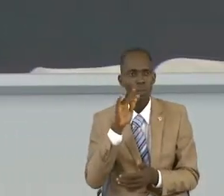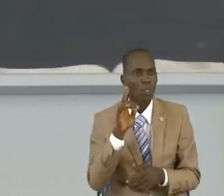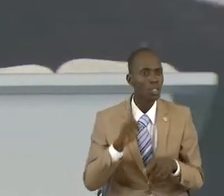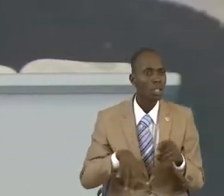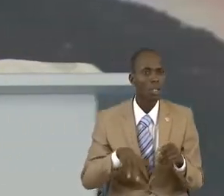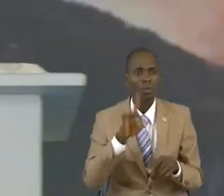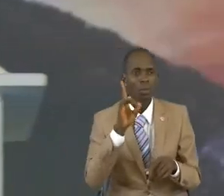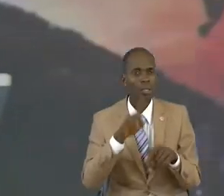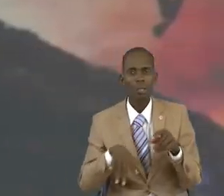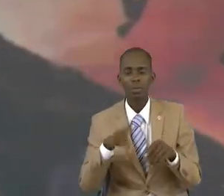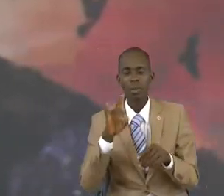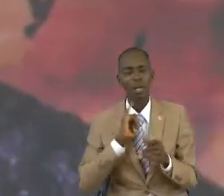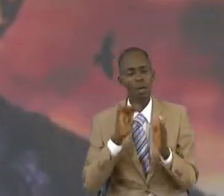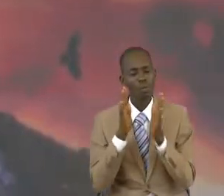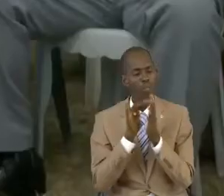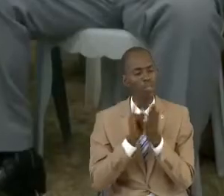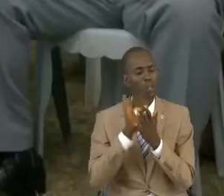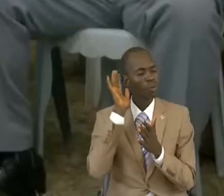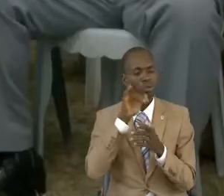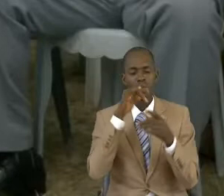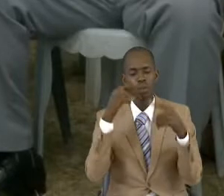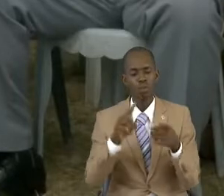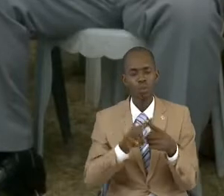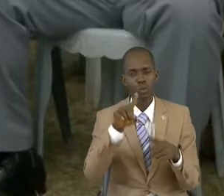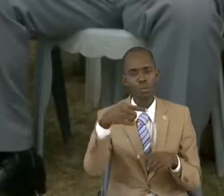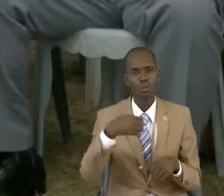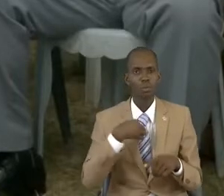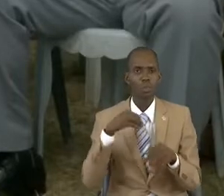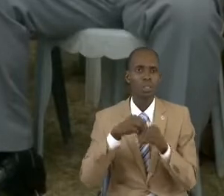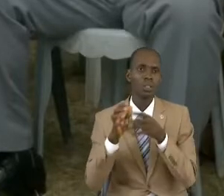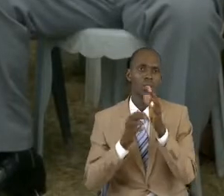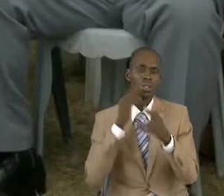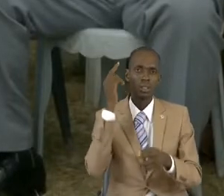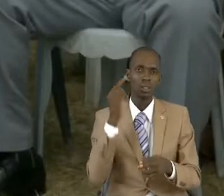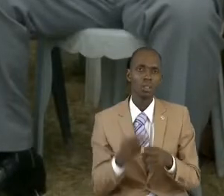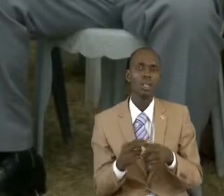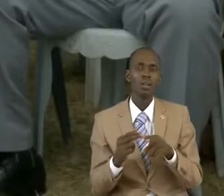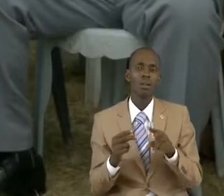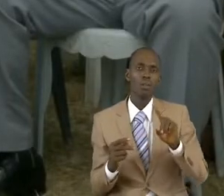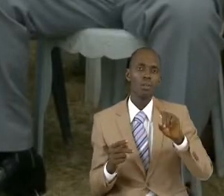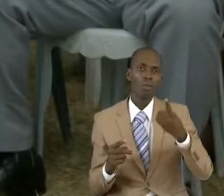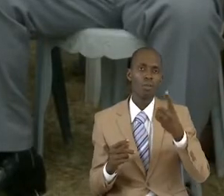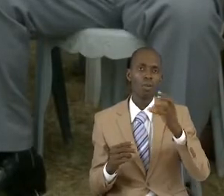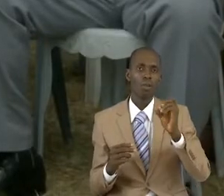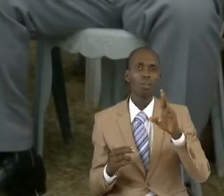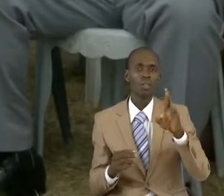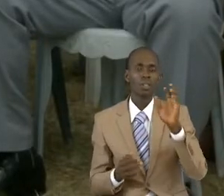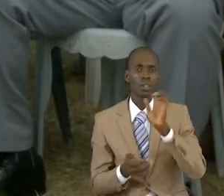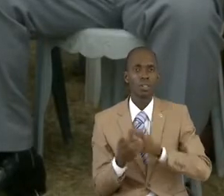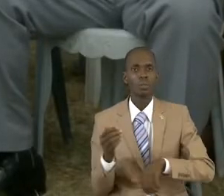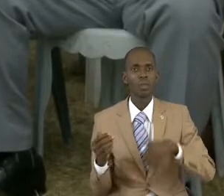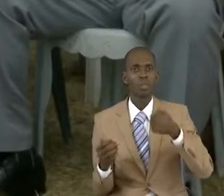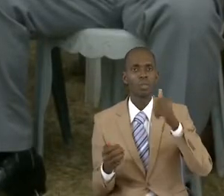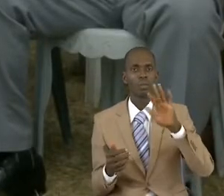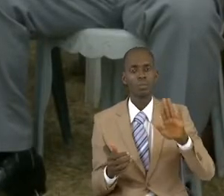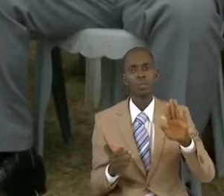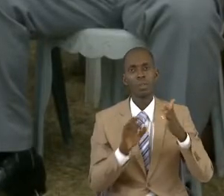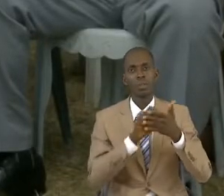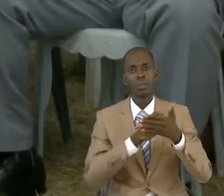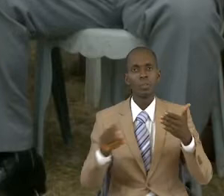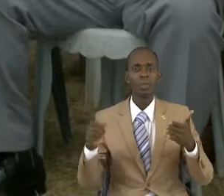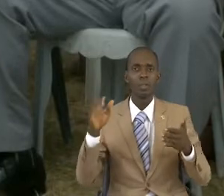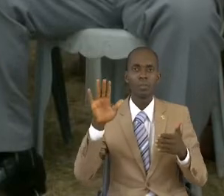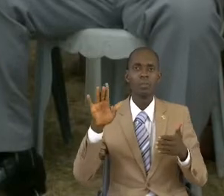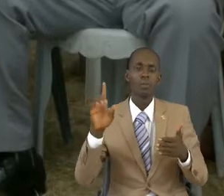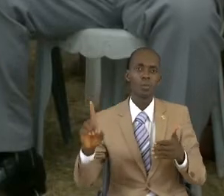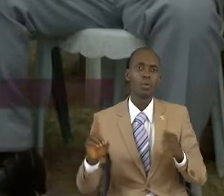will not happen unto you. 1 Corinthians chapter 15, I'm reading from verse 51.